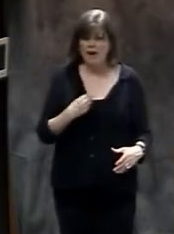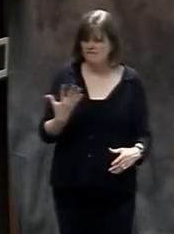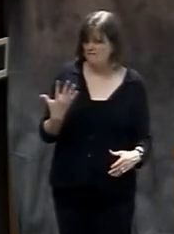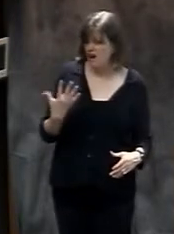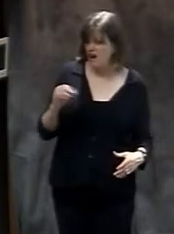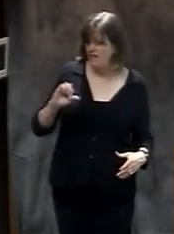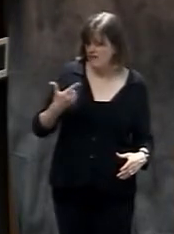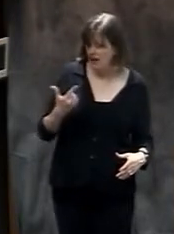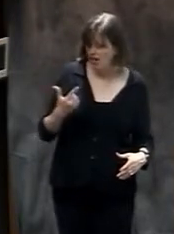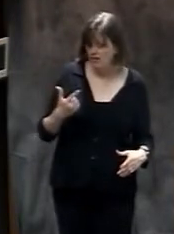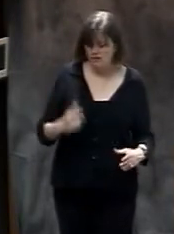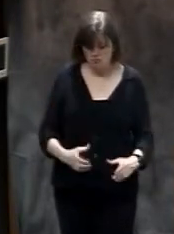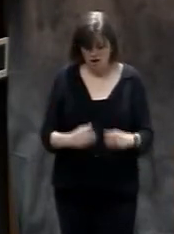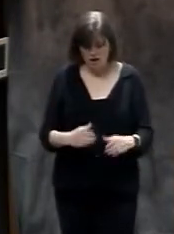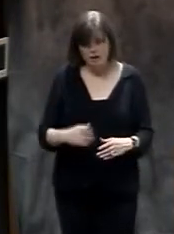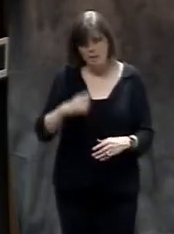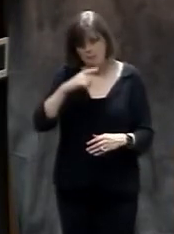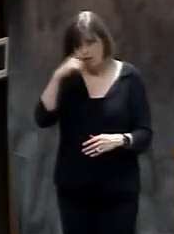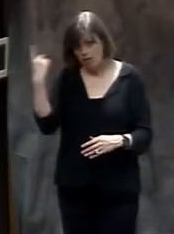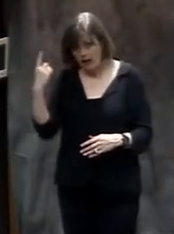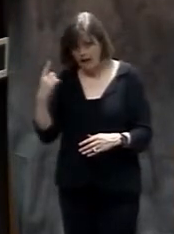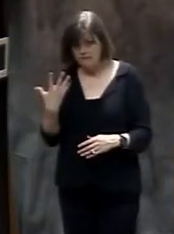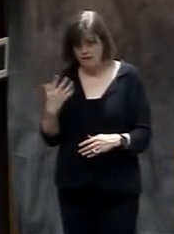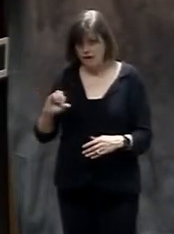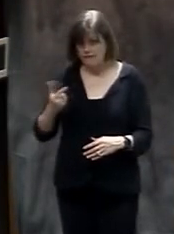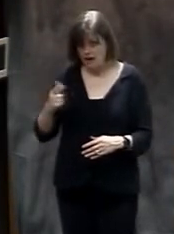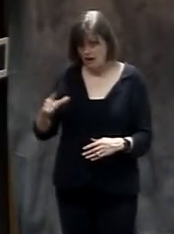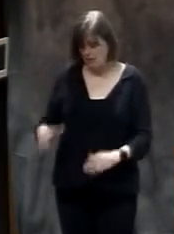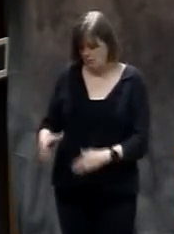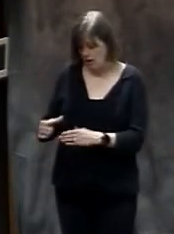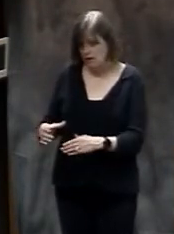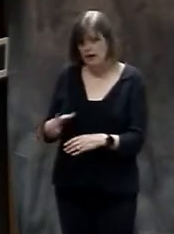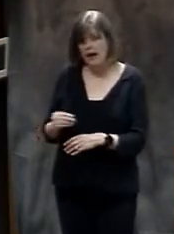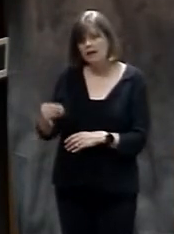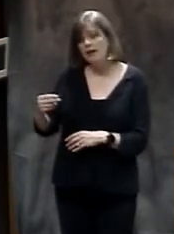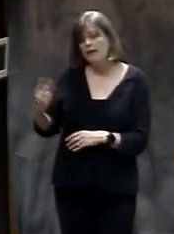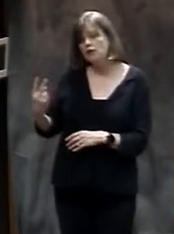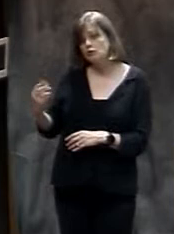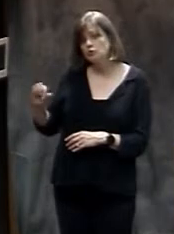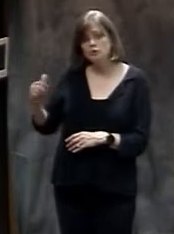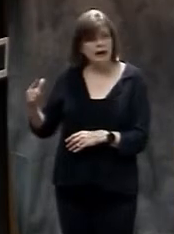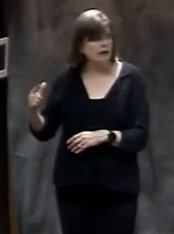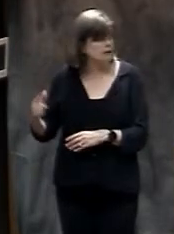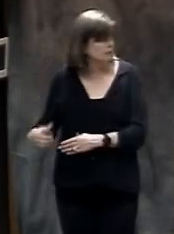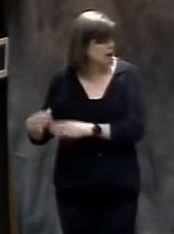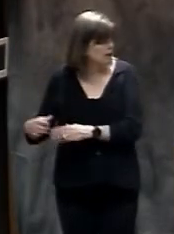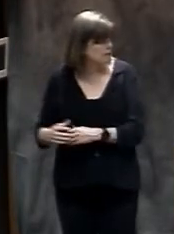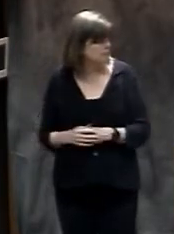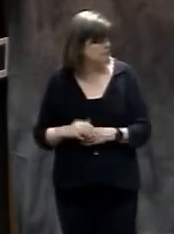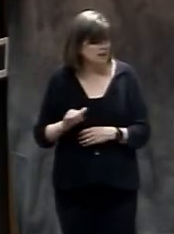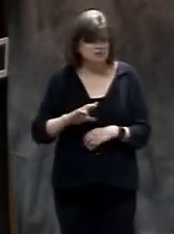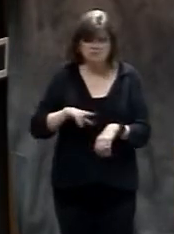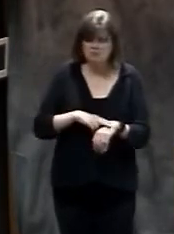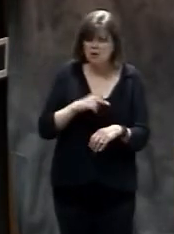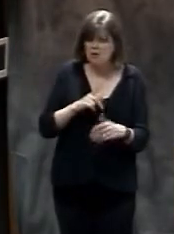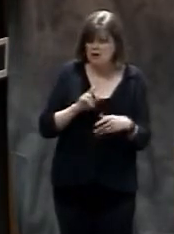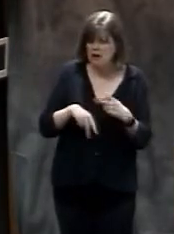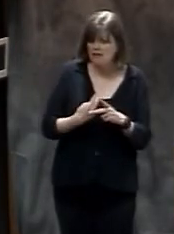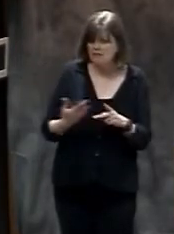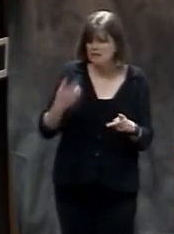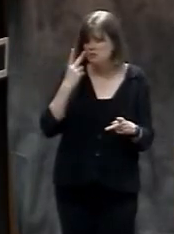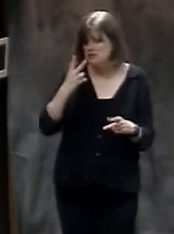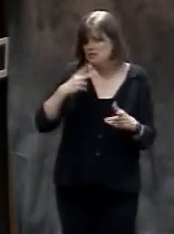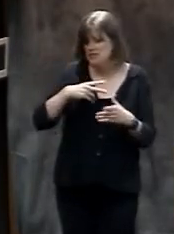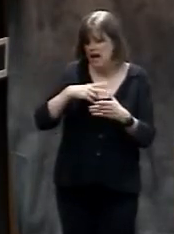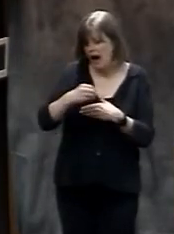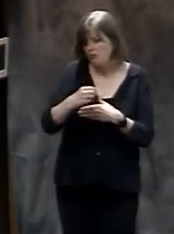black 5-gallon bucket, and then a black 2-gallon bucket. And these are typical of the containers that we would find in backyards, amongst other ones as